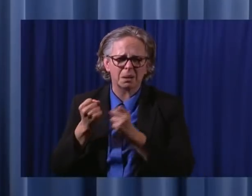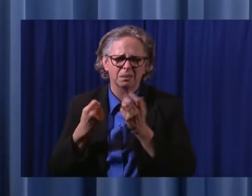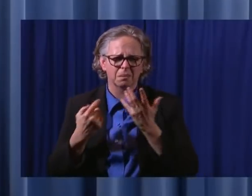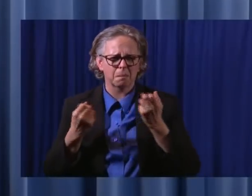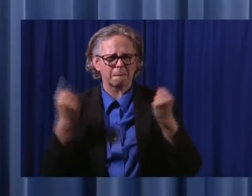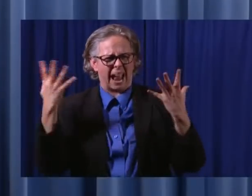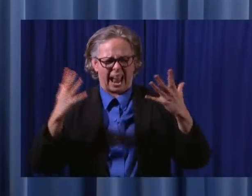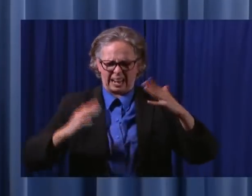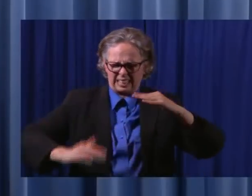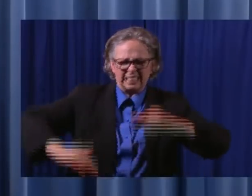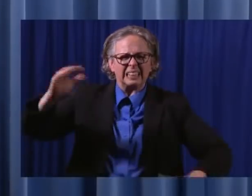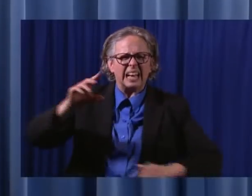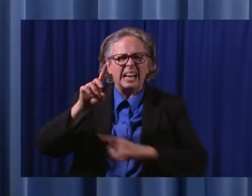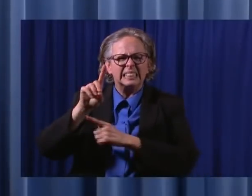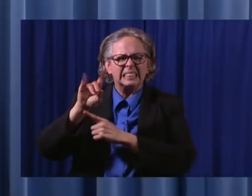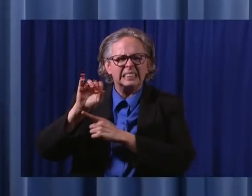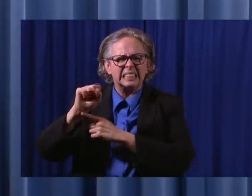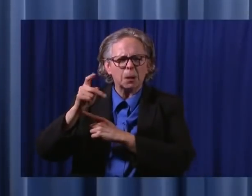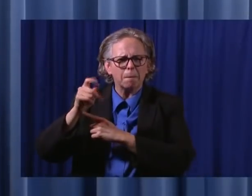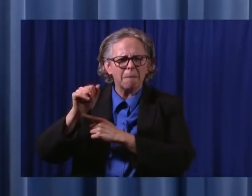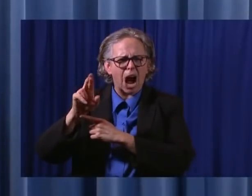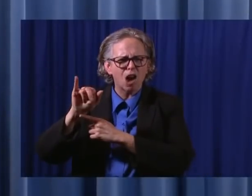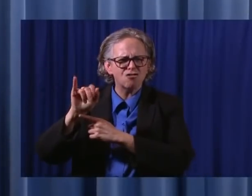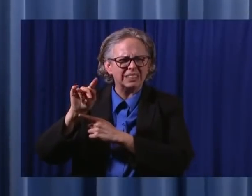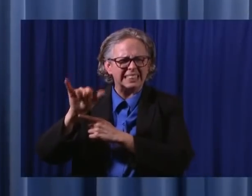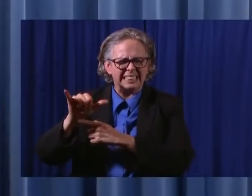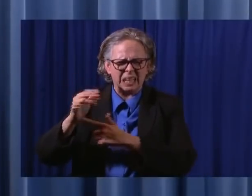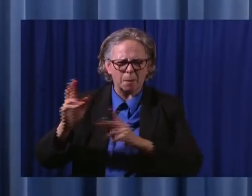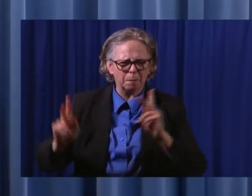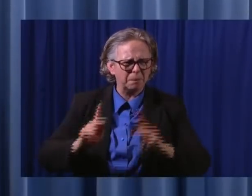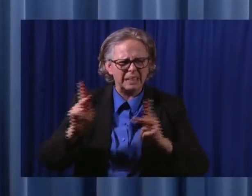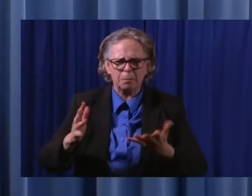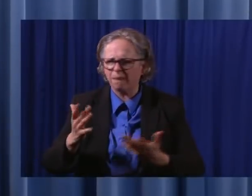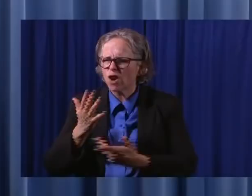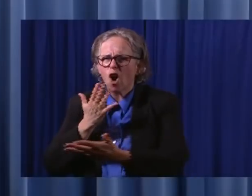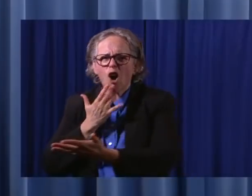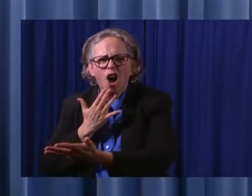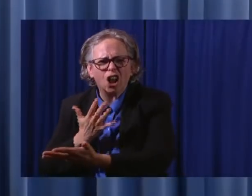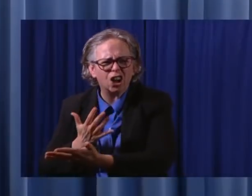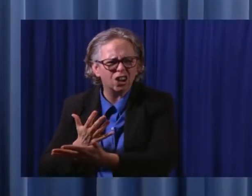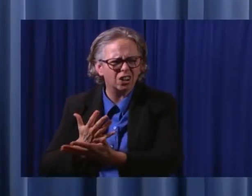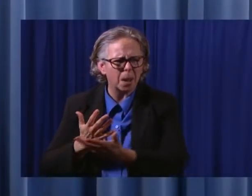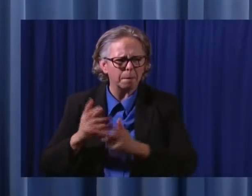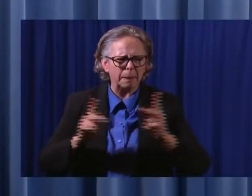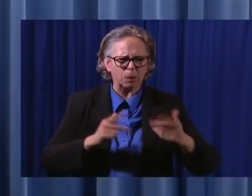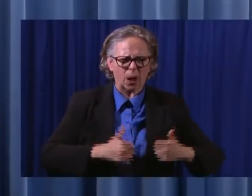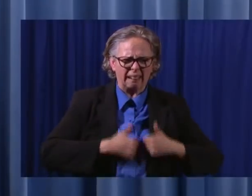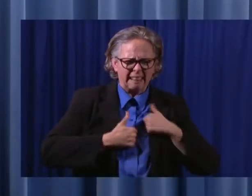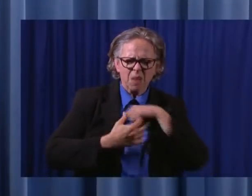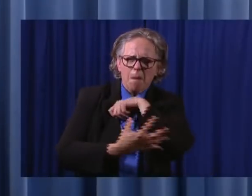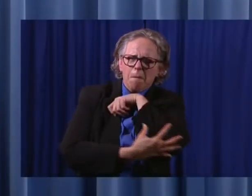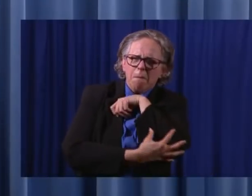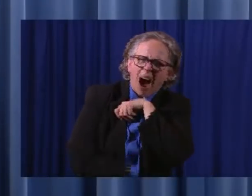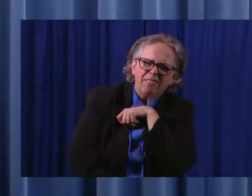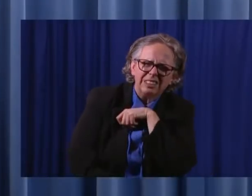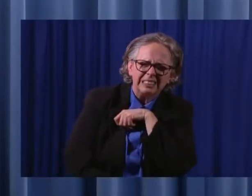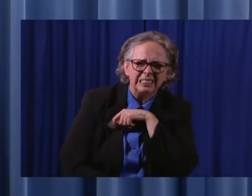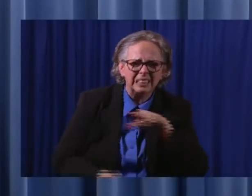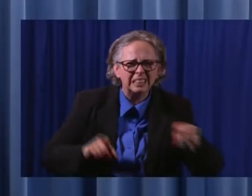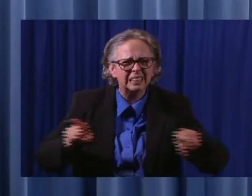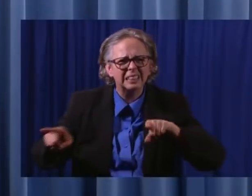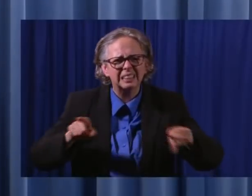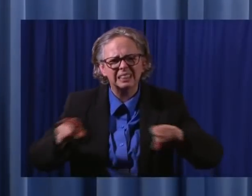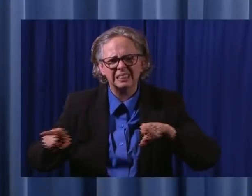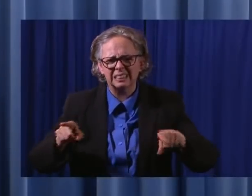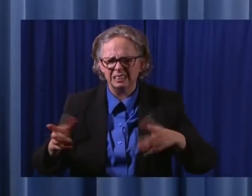by individuals of color and by those living in poverty. Tragically, those same disparities are